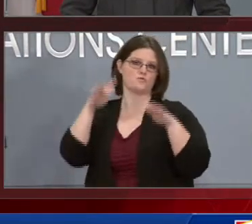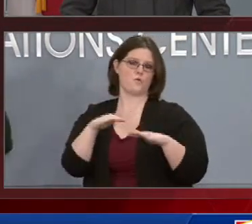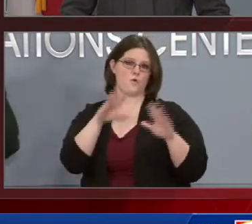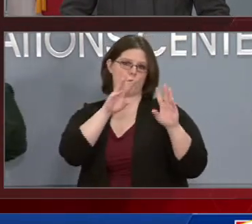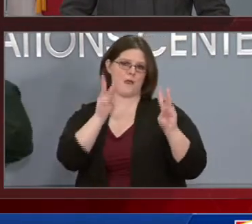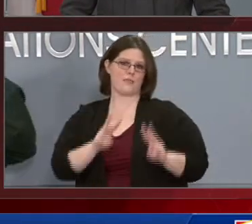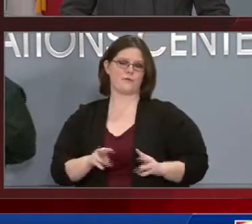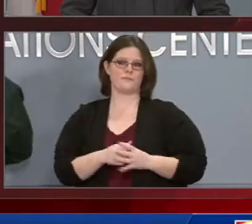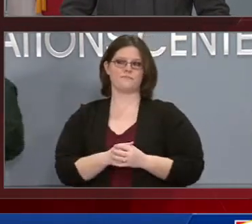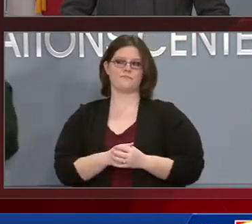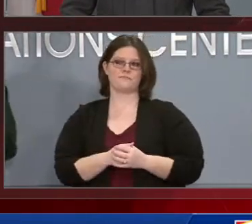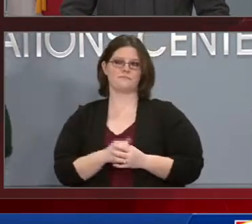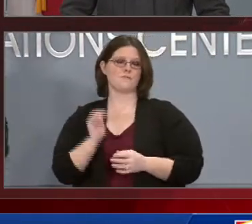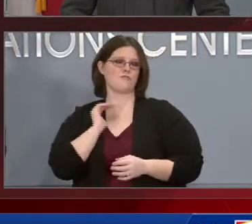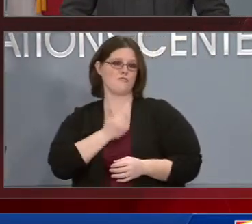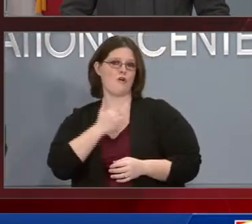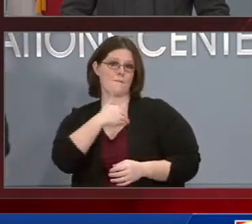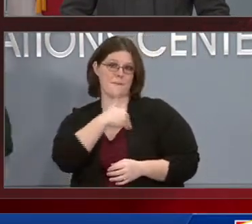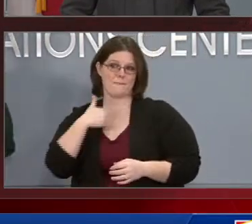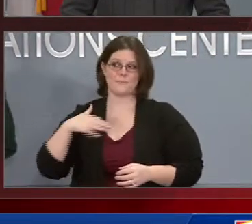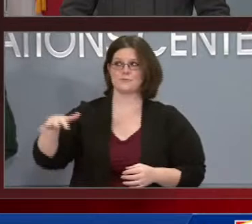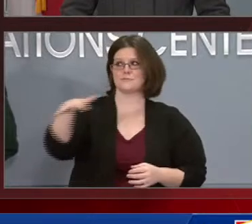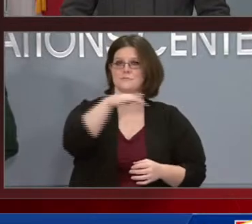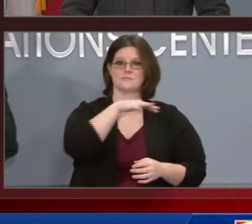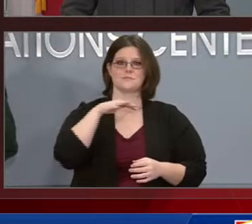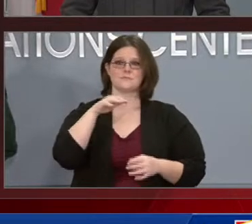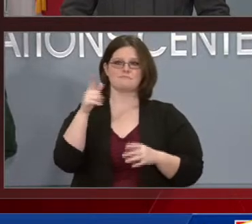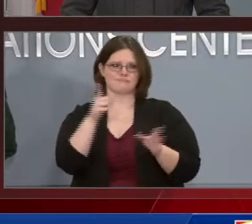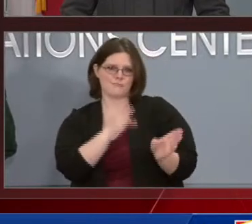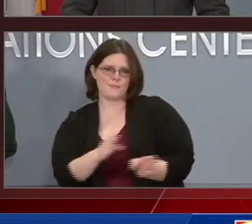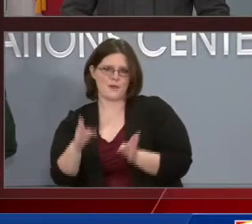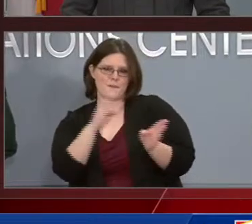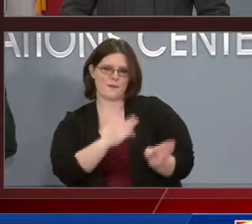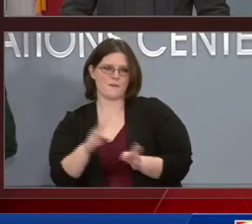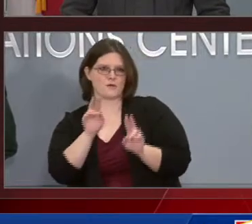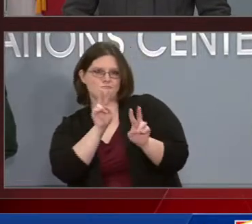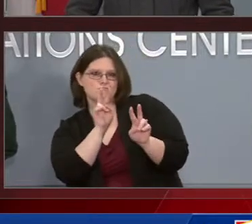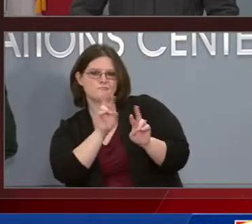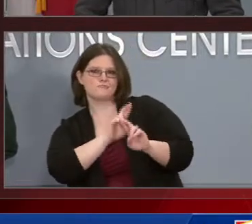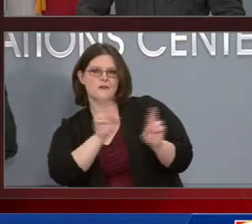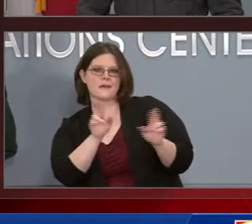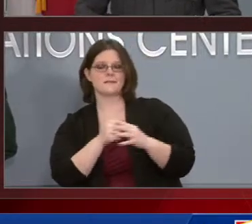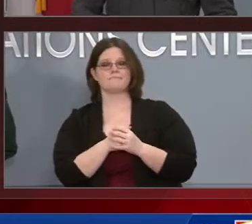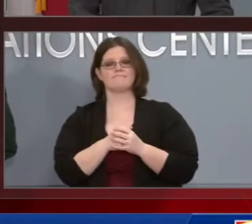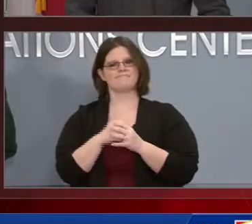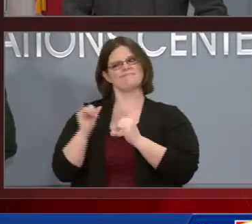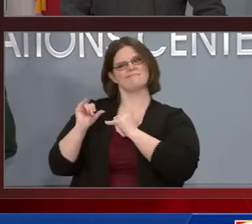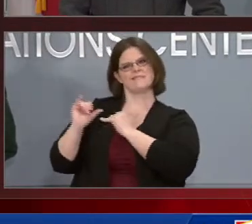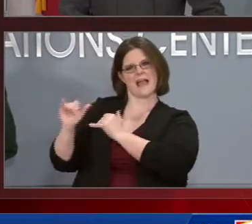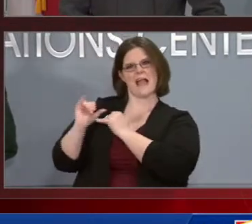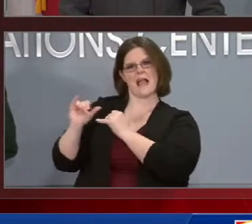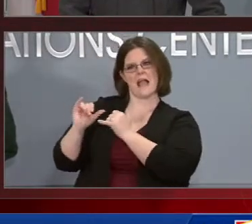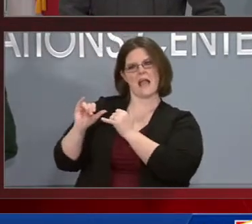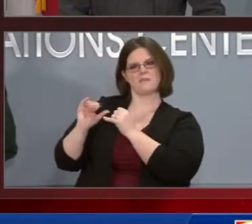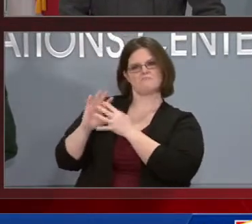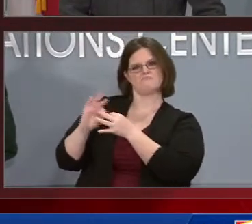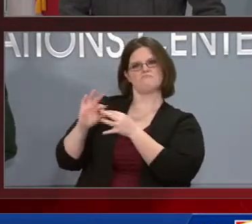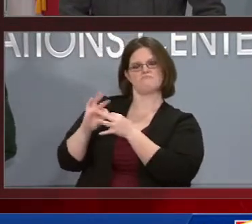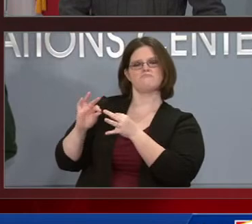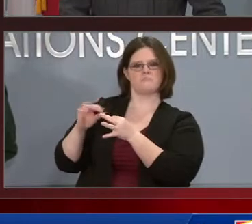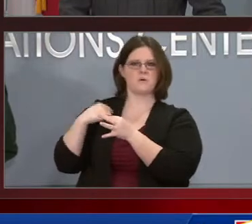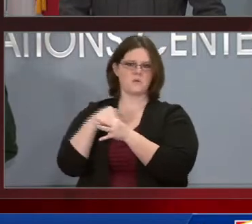civilian members across the state are currently making preparations for what this storm will bring. Our message is the same as that expressed by the governor.